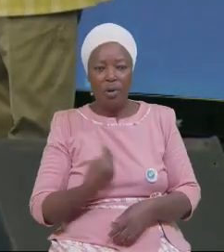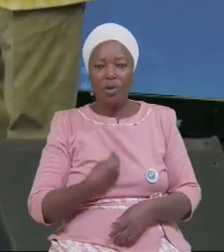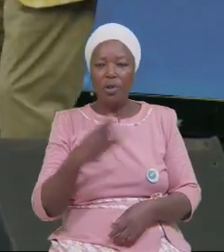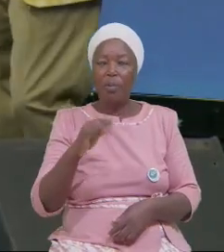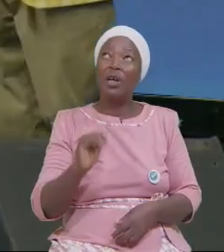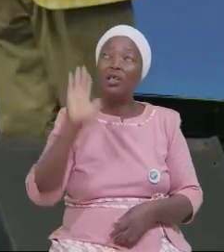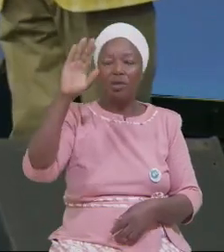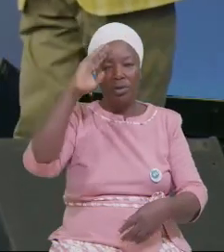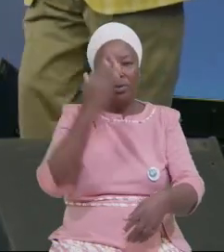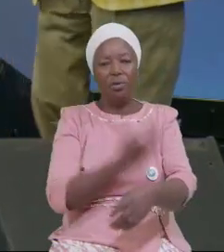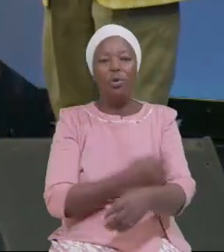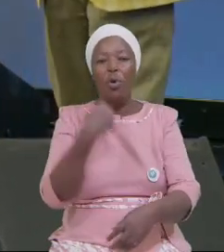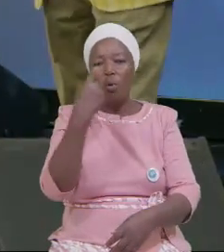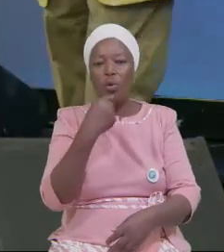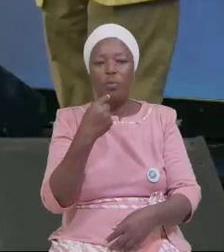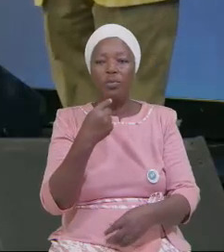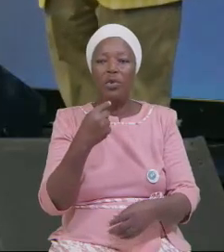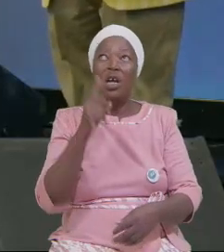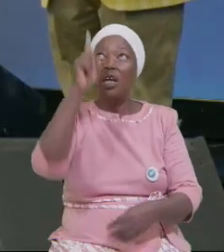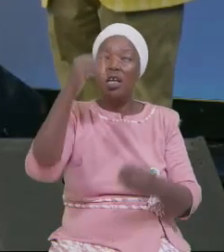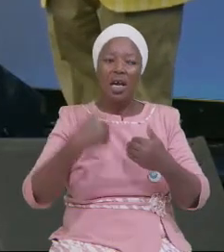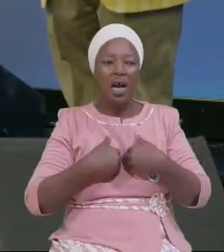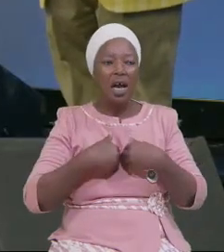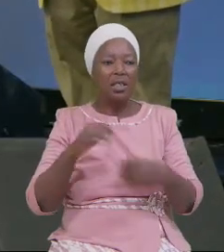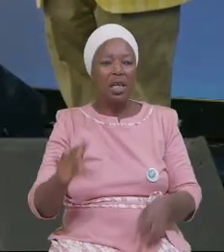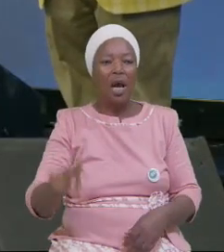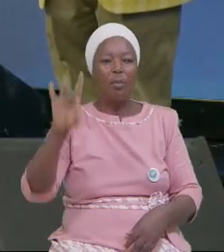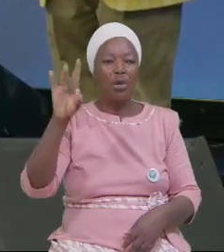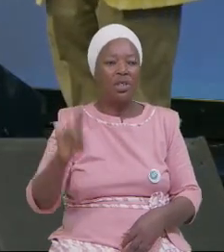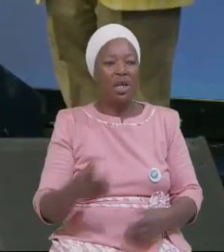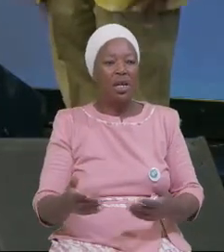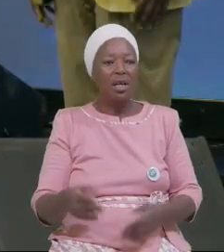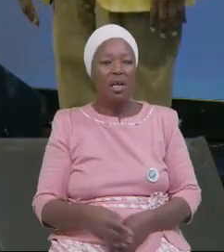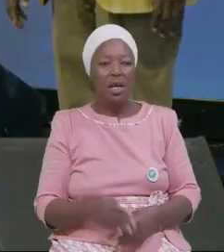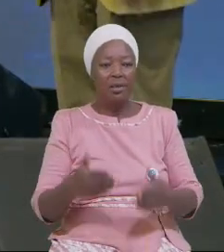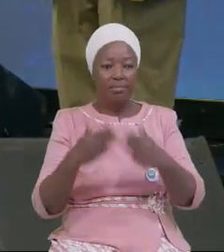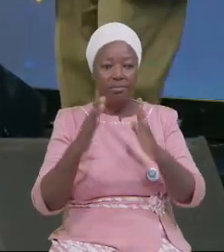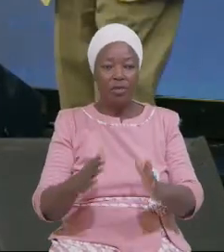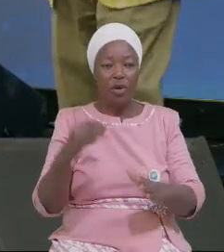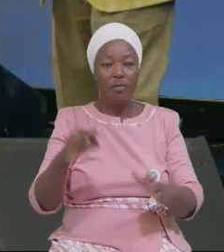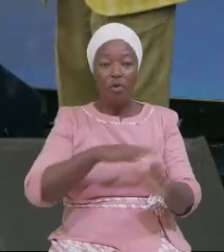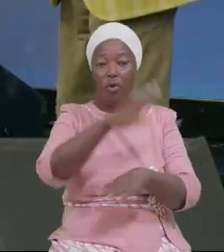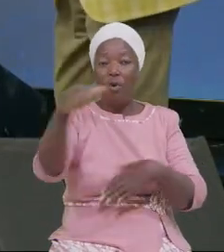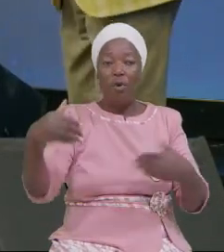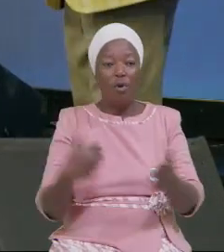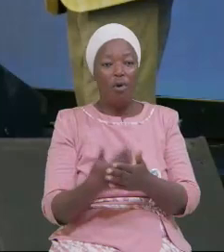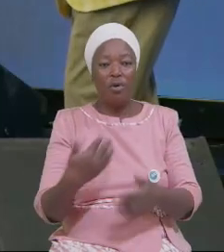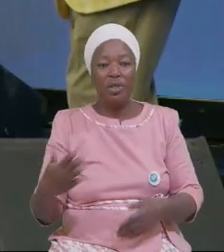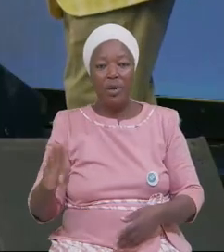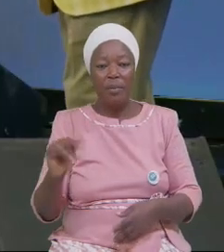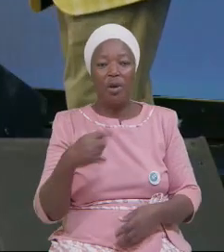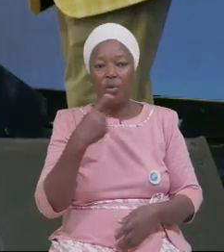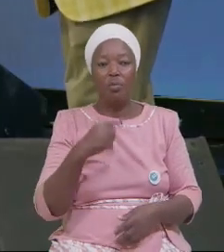Son, whom he has appointed heir of all things, by whom